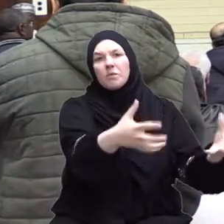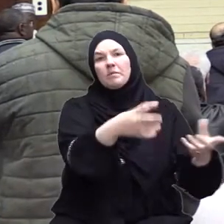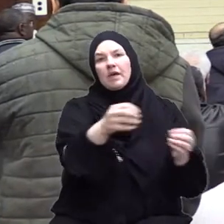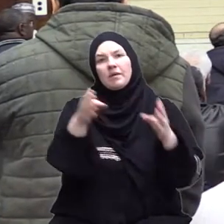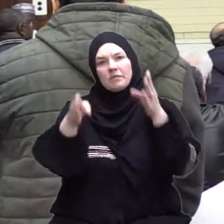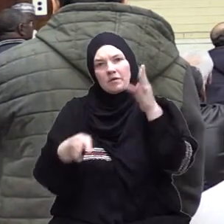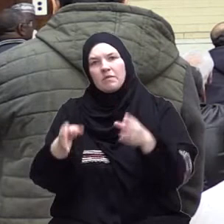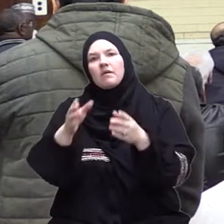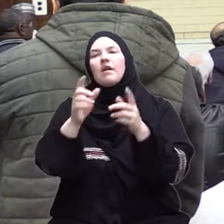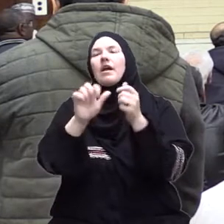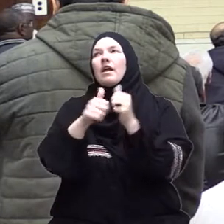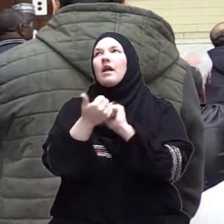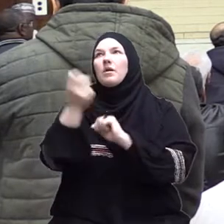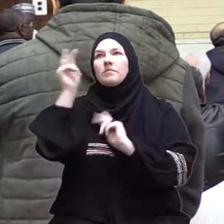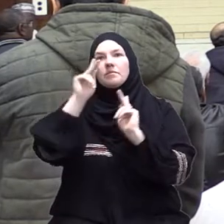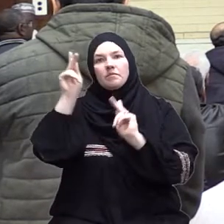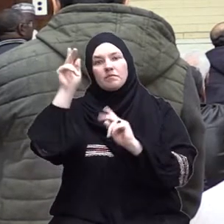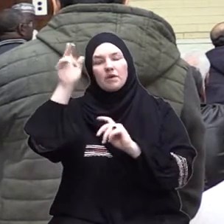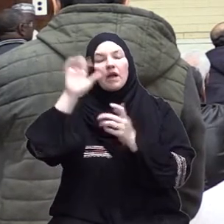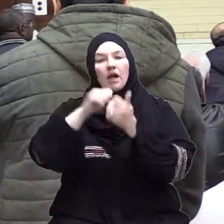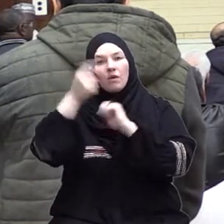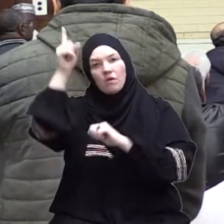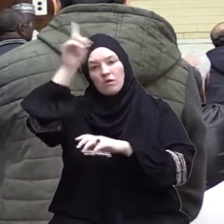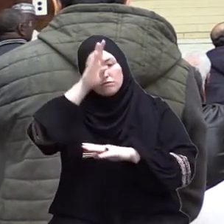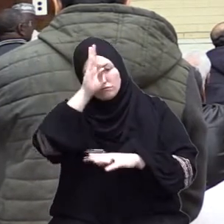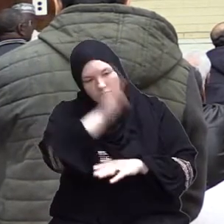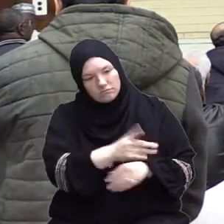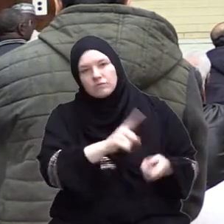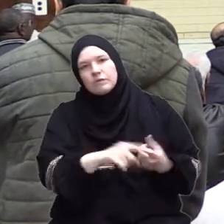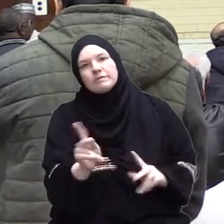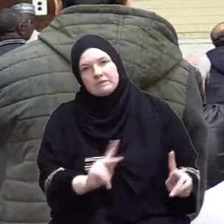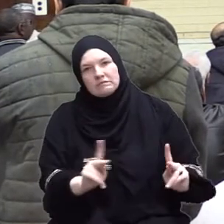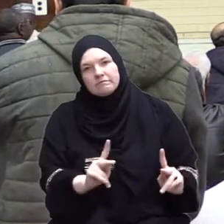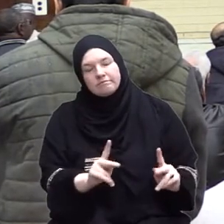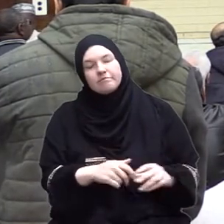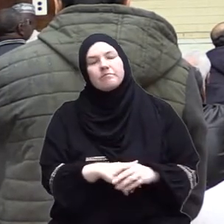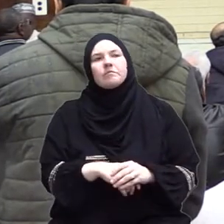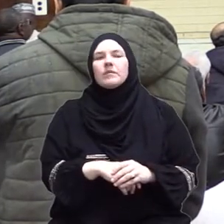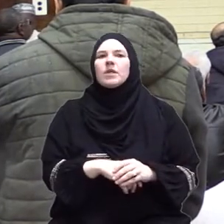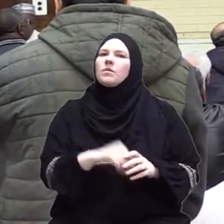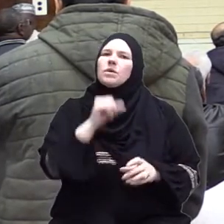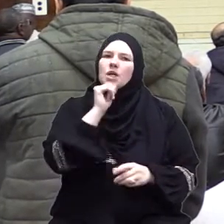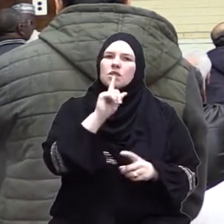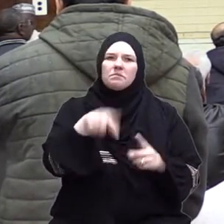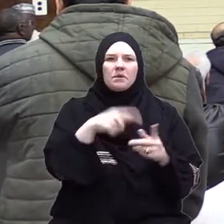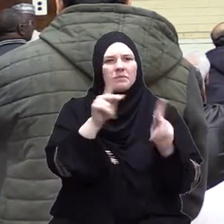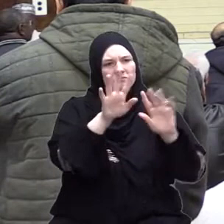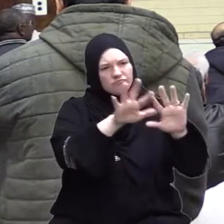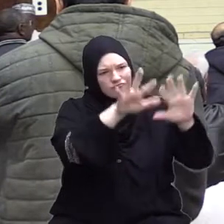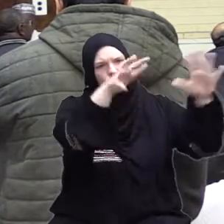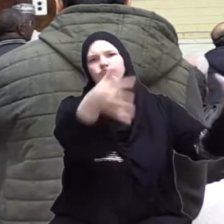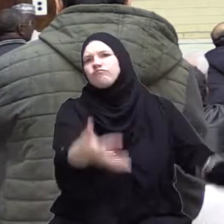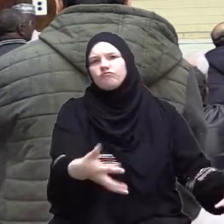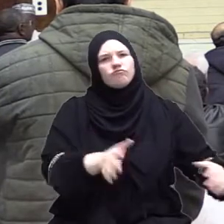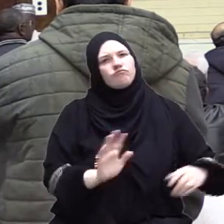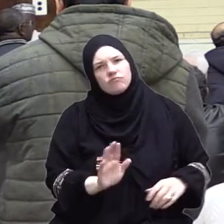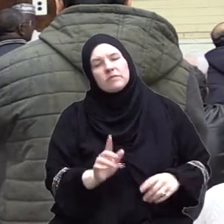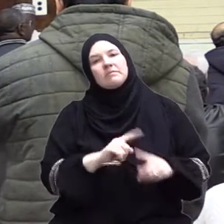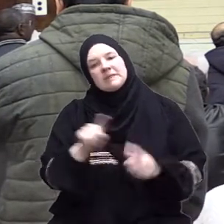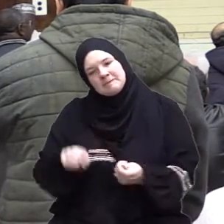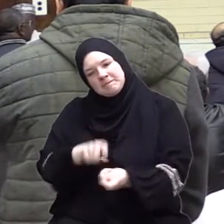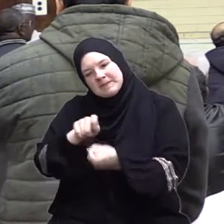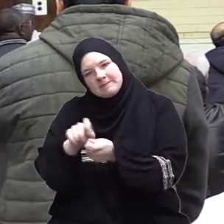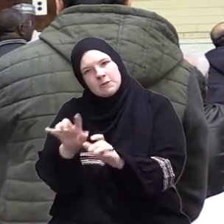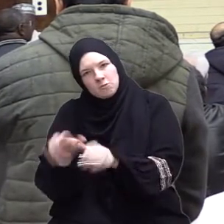to people. Today we are going to explore not people in general but a specific